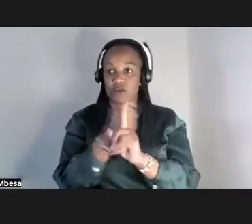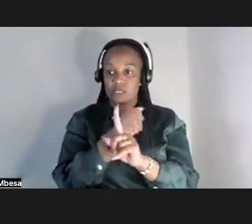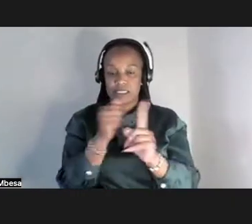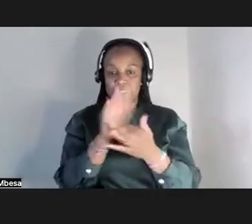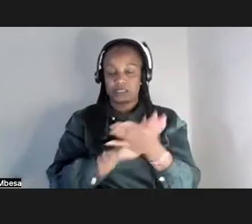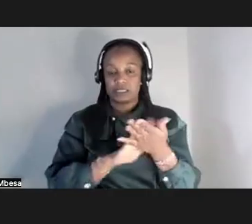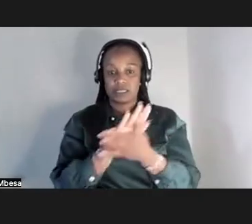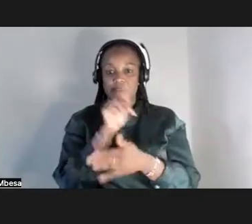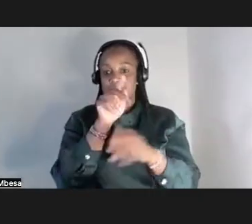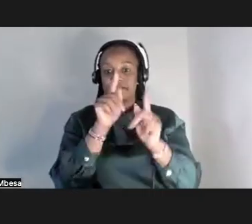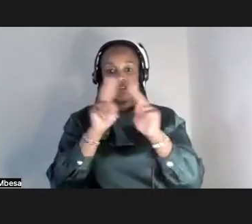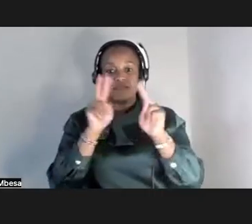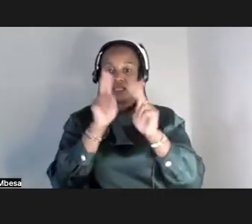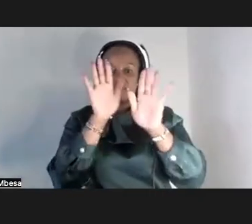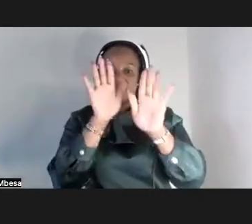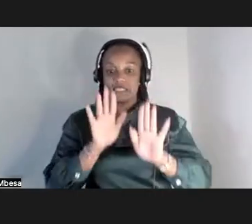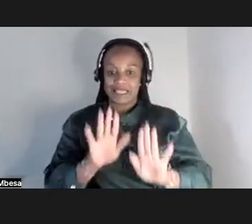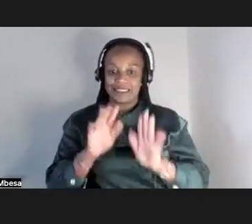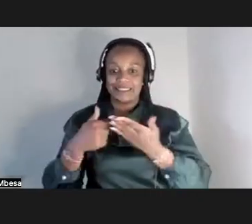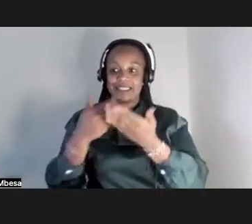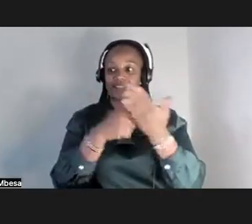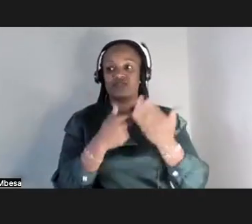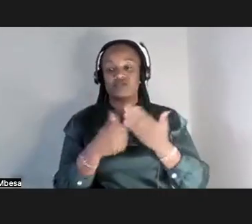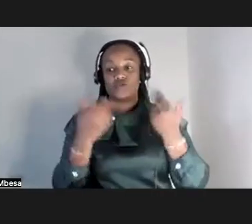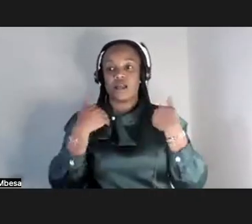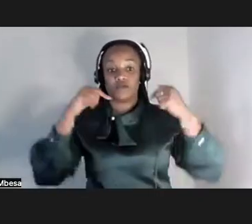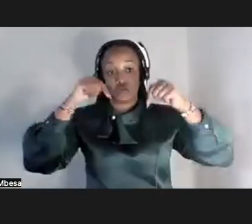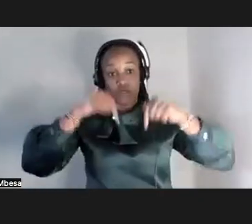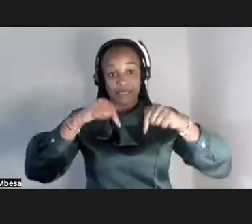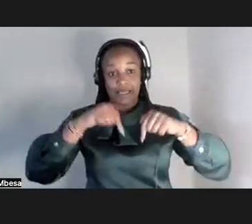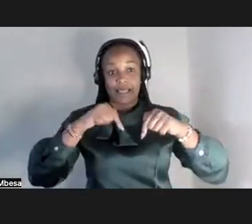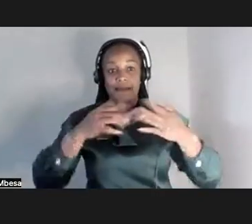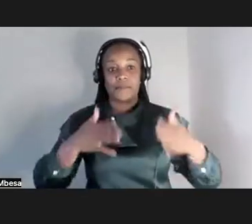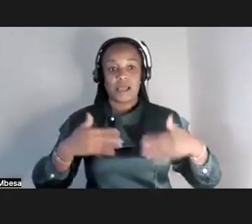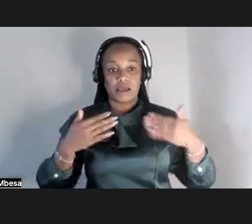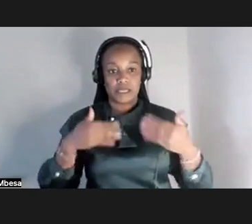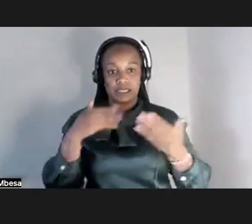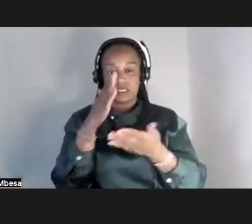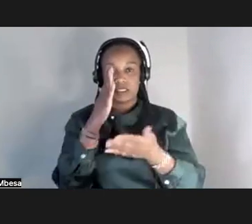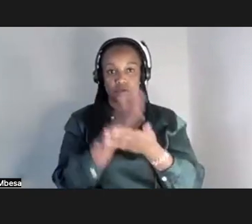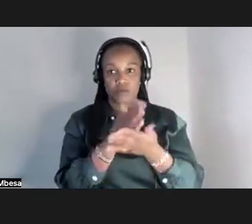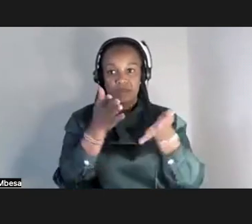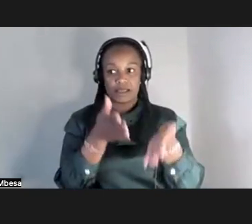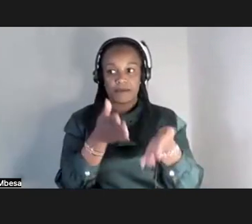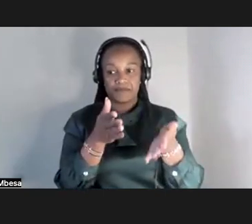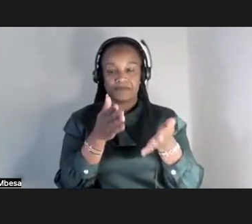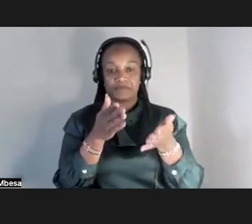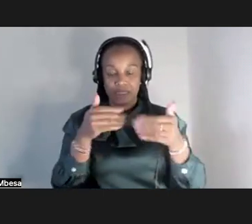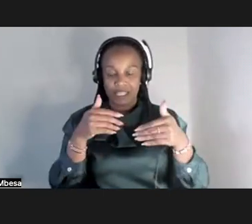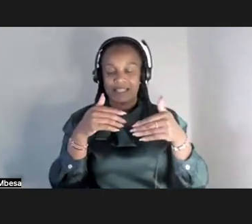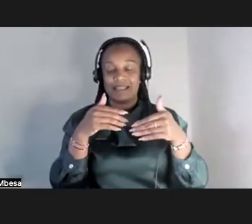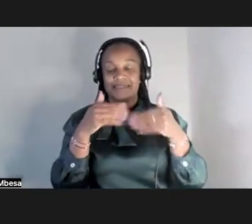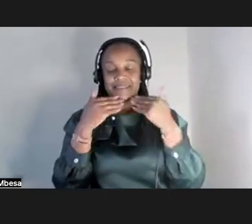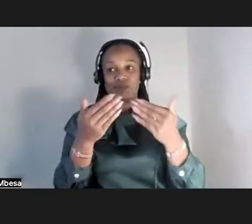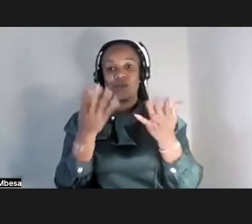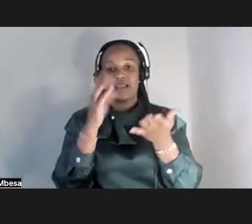absolutely critical conversation to have today. So I'm really, really grateful. I will stop there and let you all get on with the rest of your day. But thank you again to all our